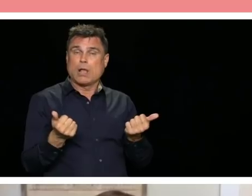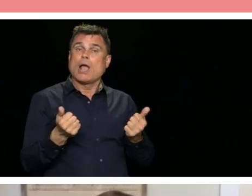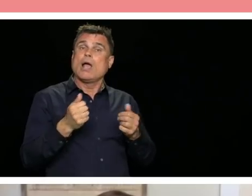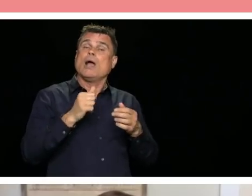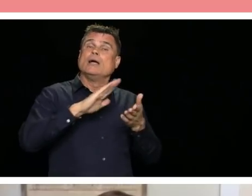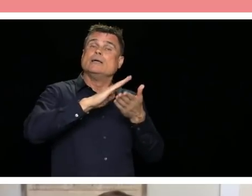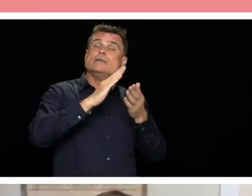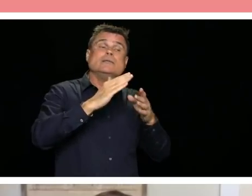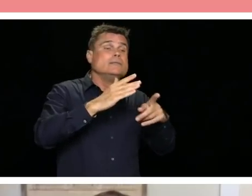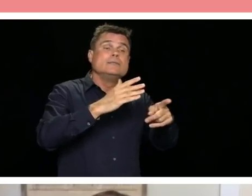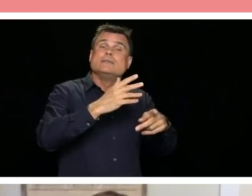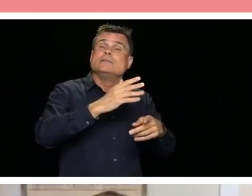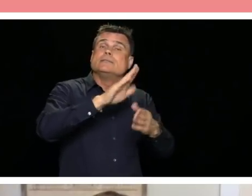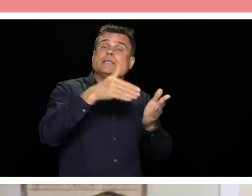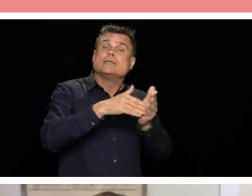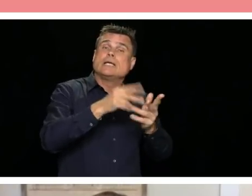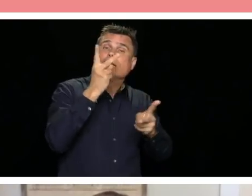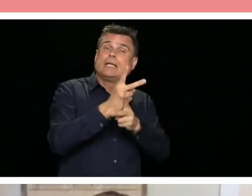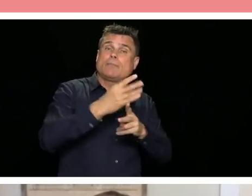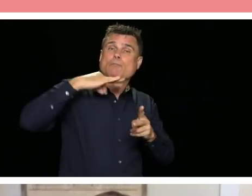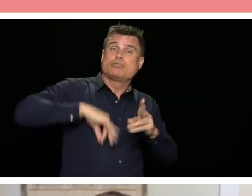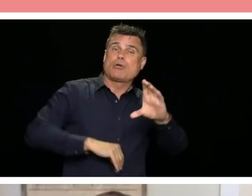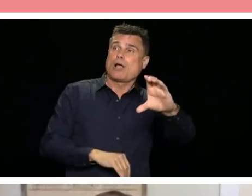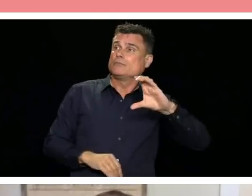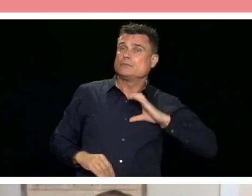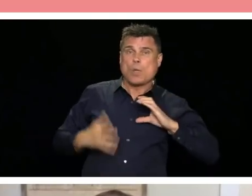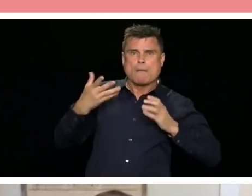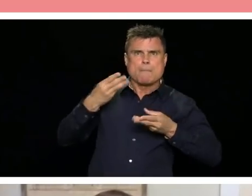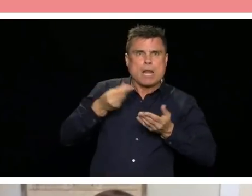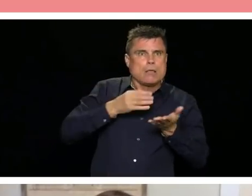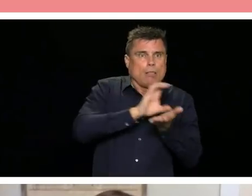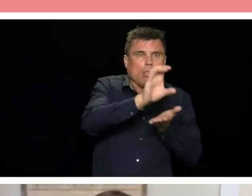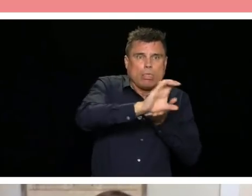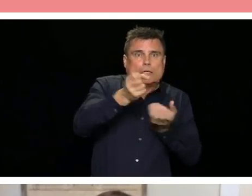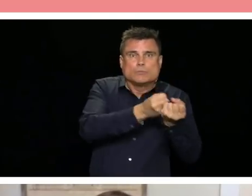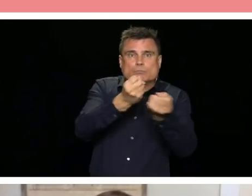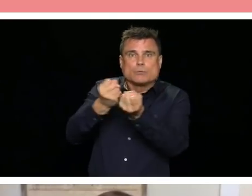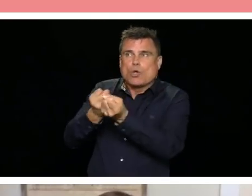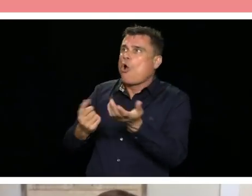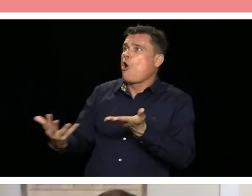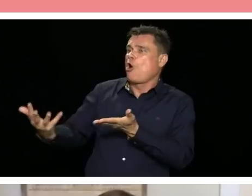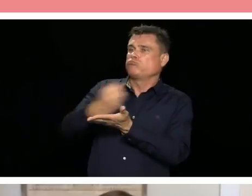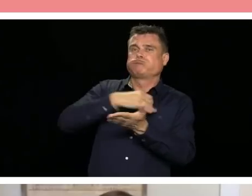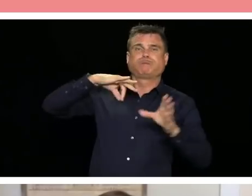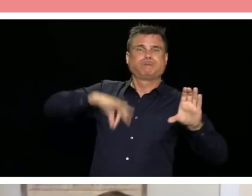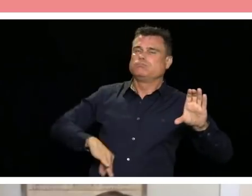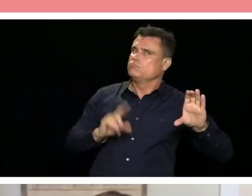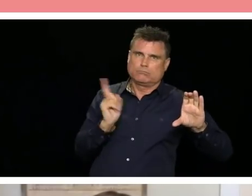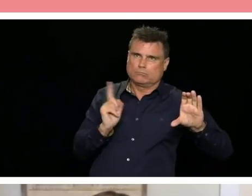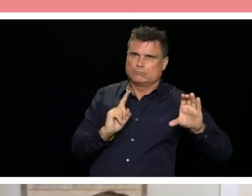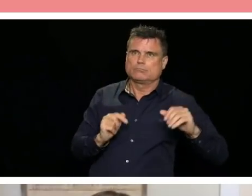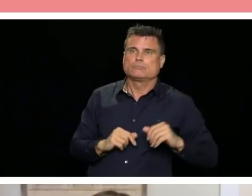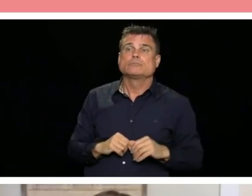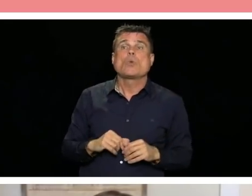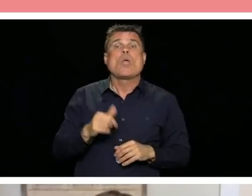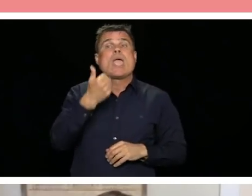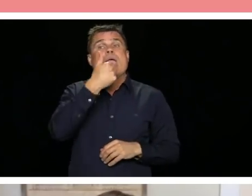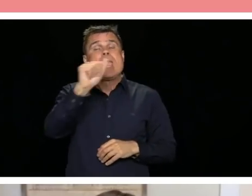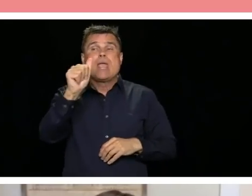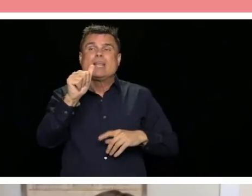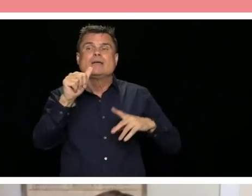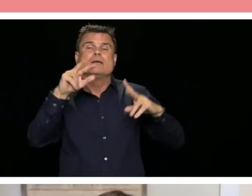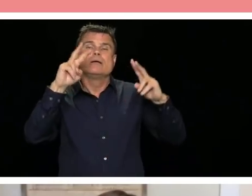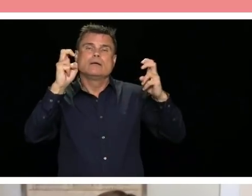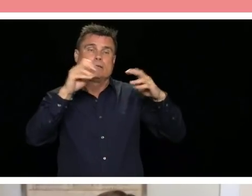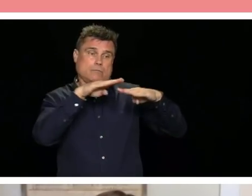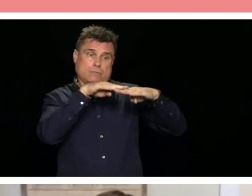already been starting doing that and using the surplus to support their staff. The public health guideline definitely supports our early childhood educators to